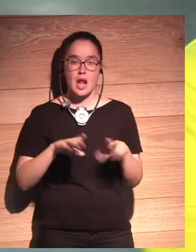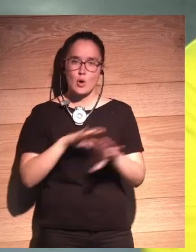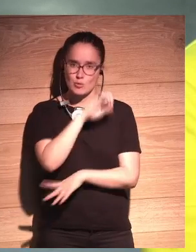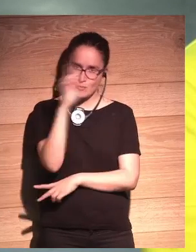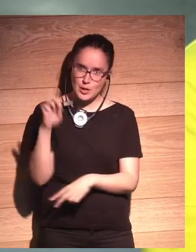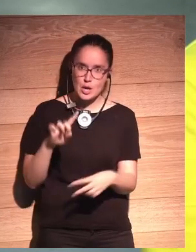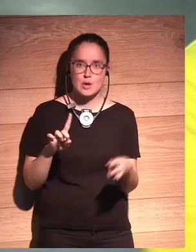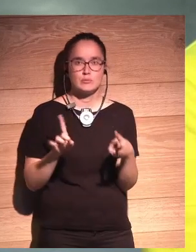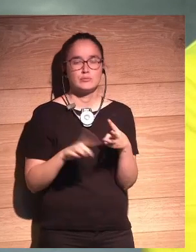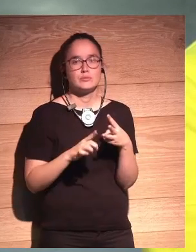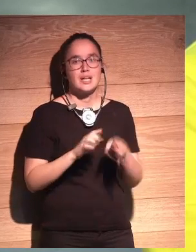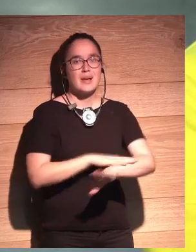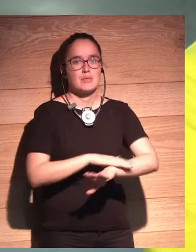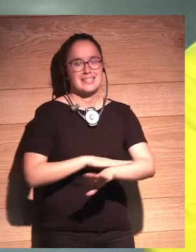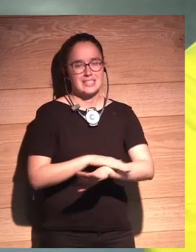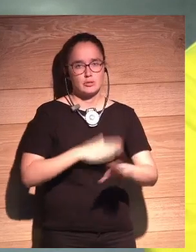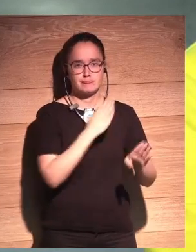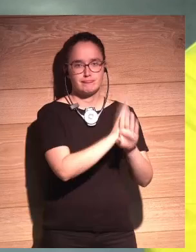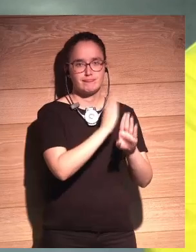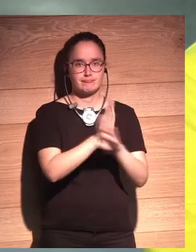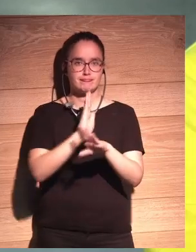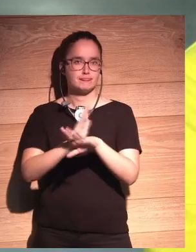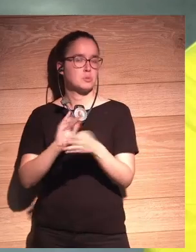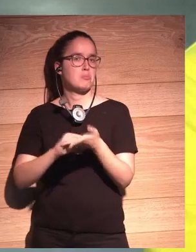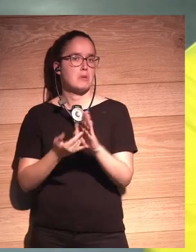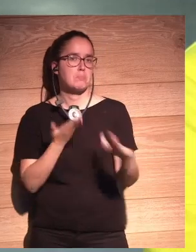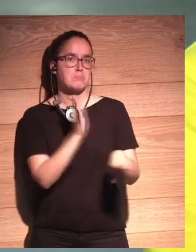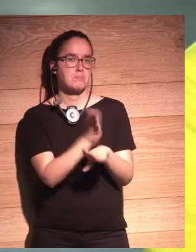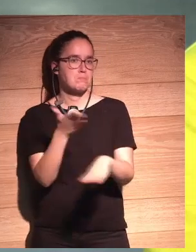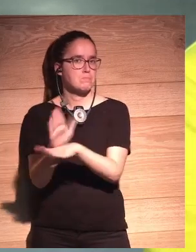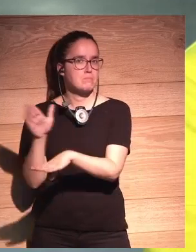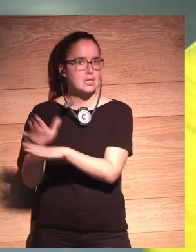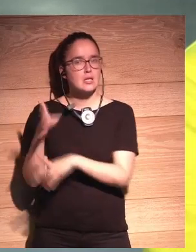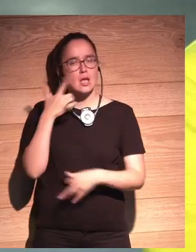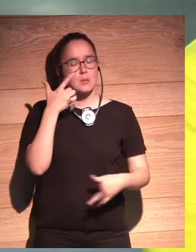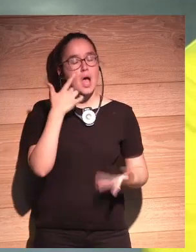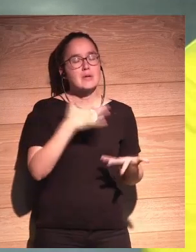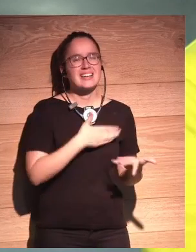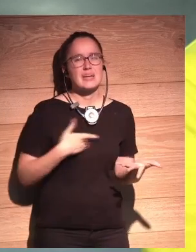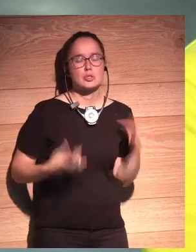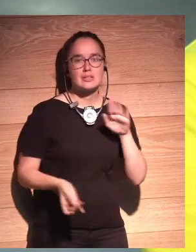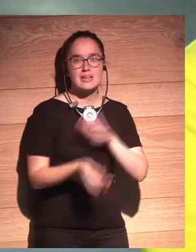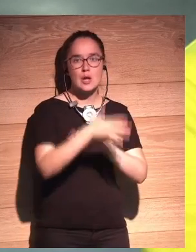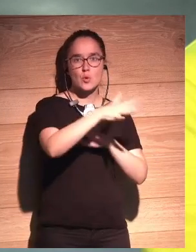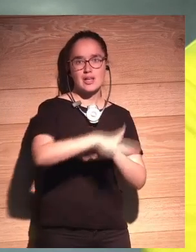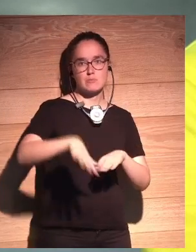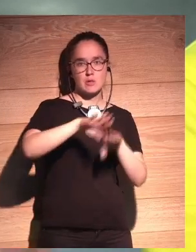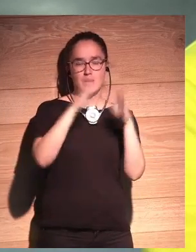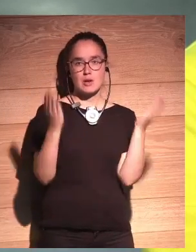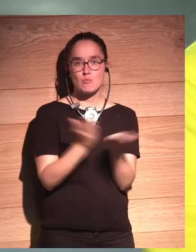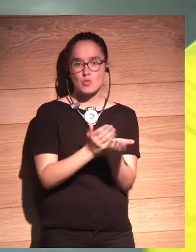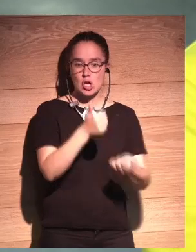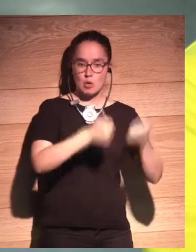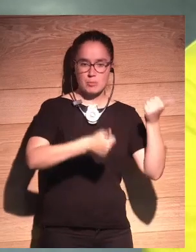in our city, the region of Madrid, the town hall, the ministry, and we presented the plan. We said, well, we want to create a